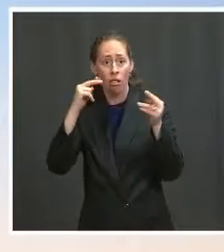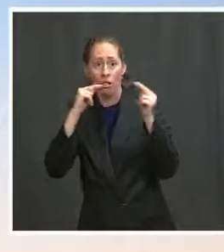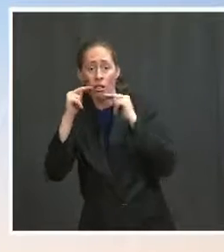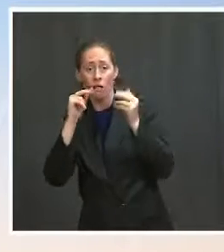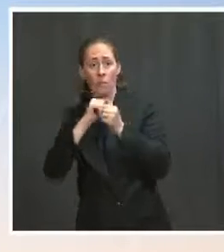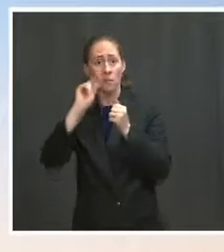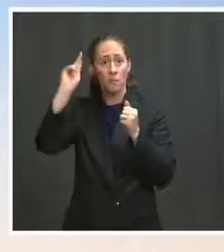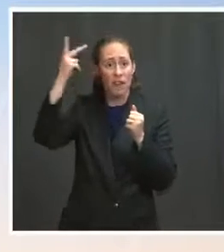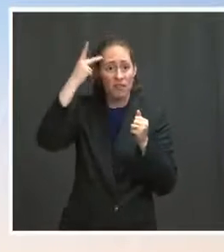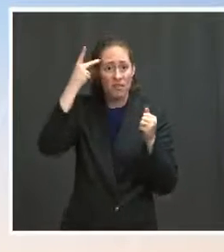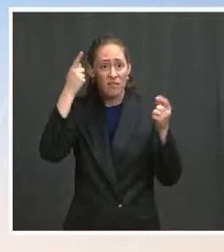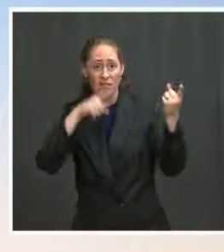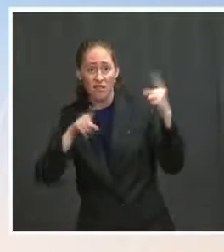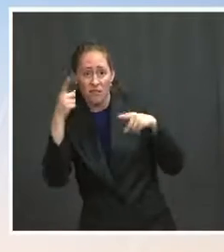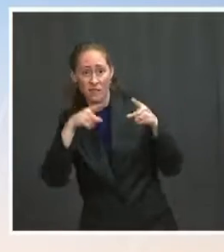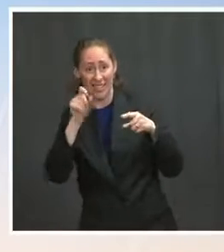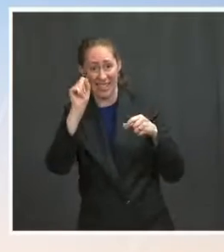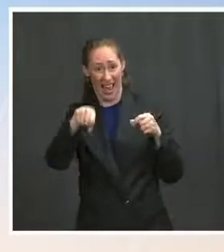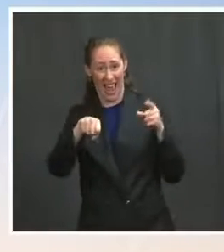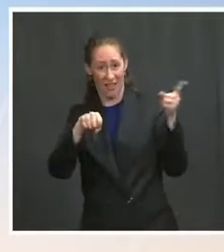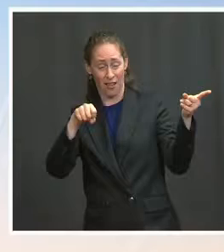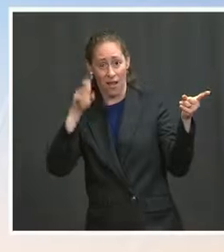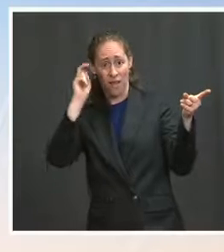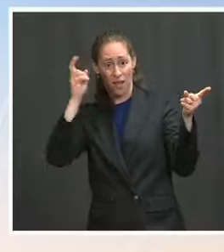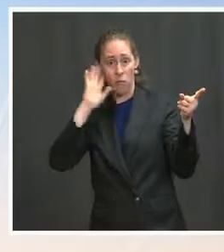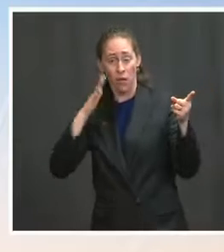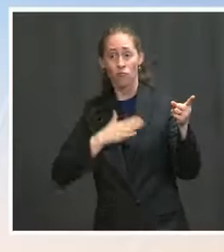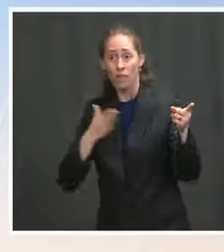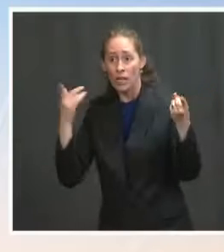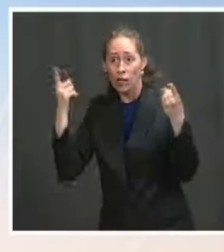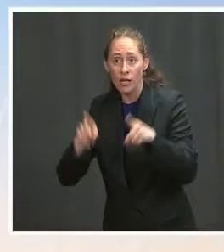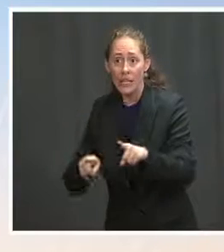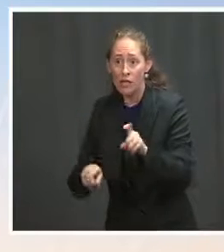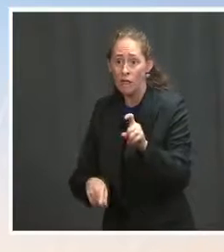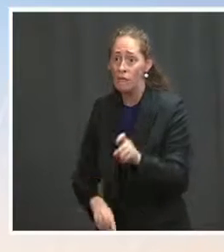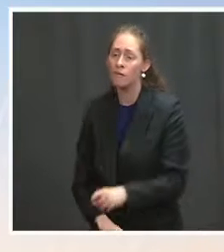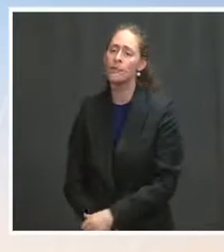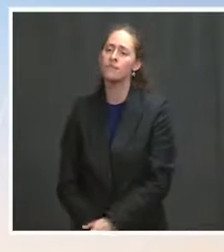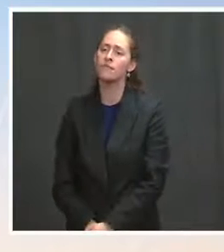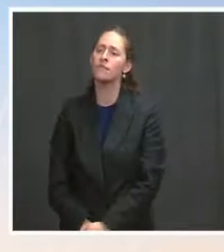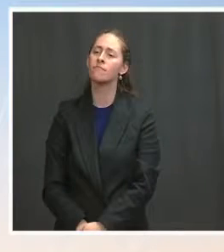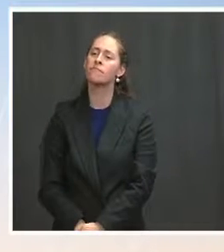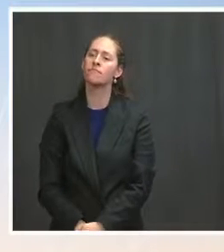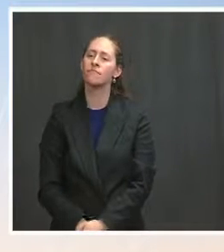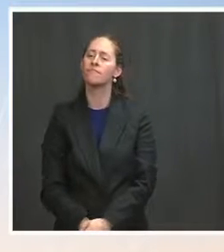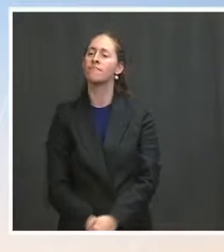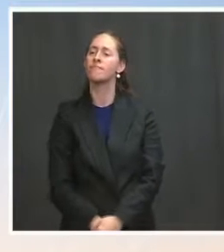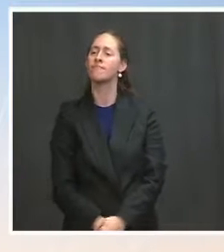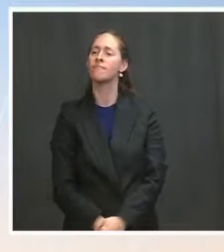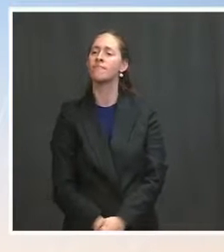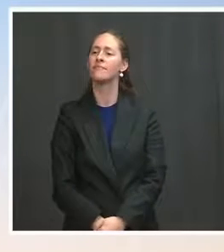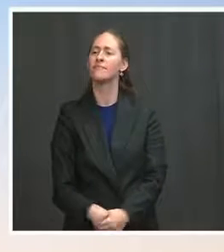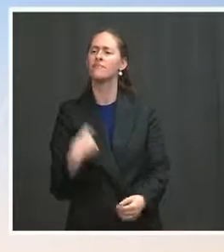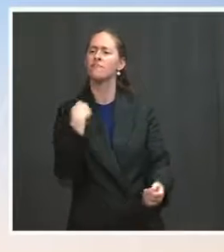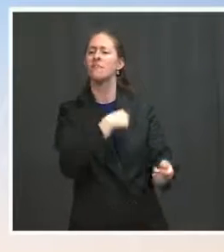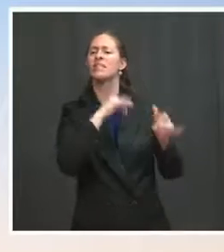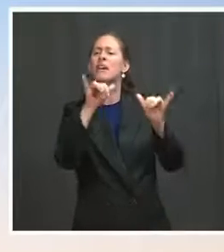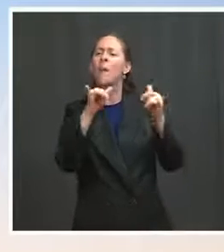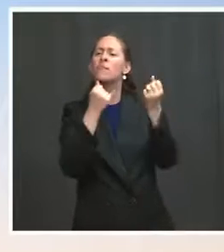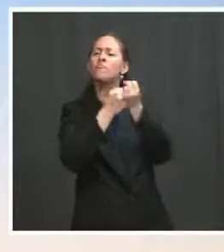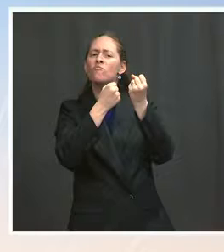Afghanistan? A political path forward is certainly one that we continue to support. We have a negotiator, as you well know,